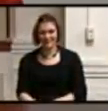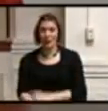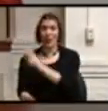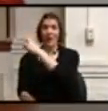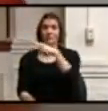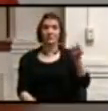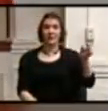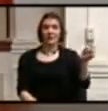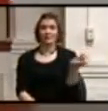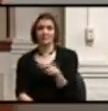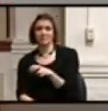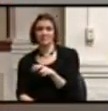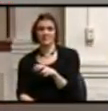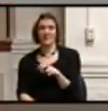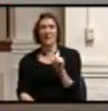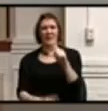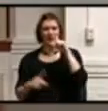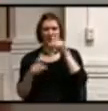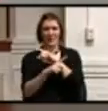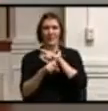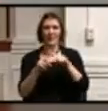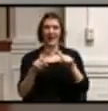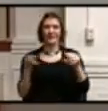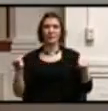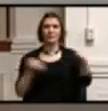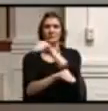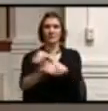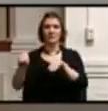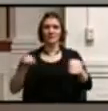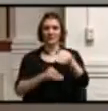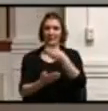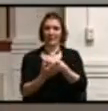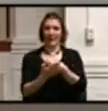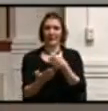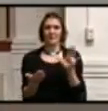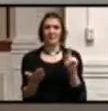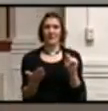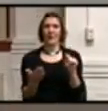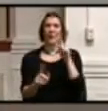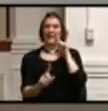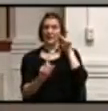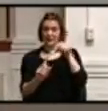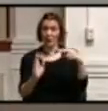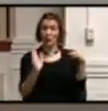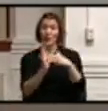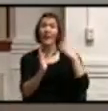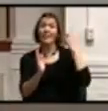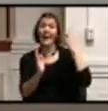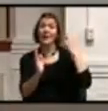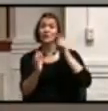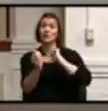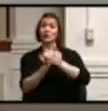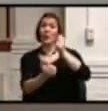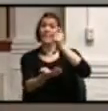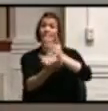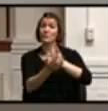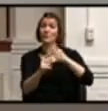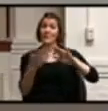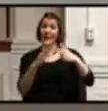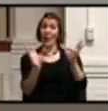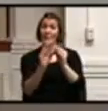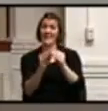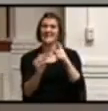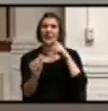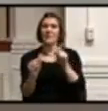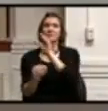it's a complicated kind of shell game, but it was basically based on the language of the article last year at town meeting.